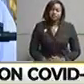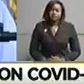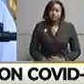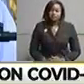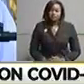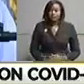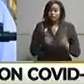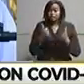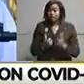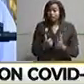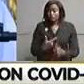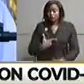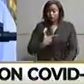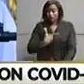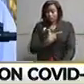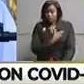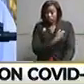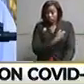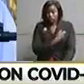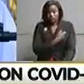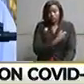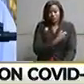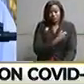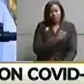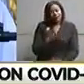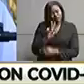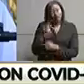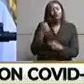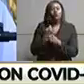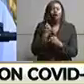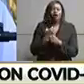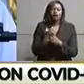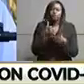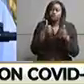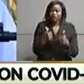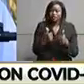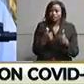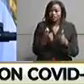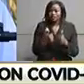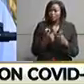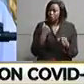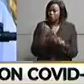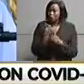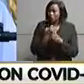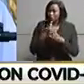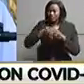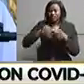the treatment seems to be working, at least in the case